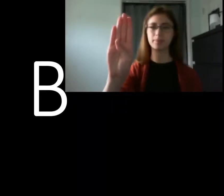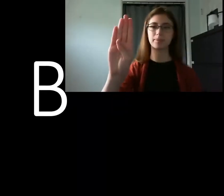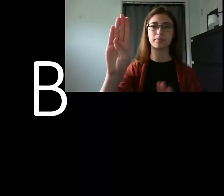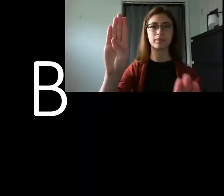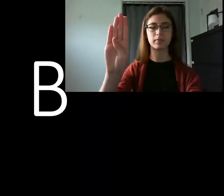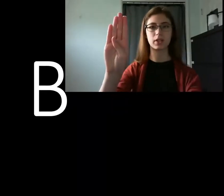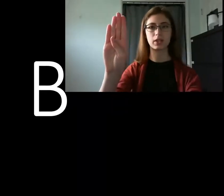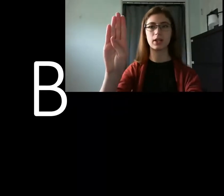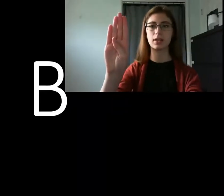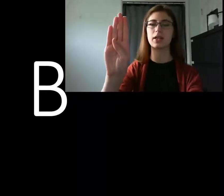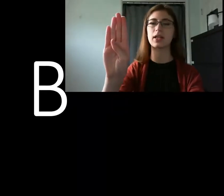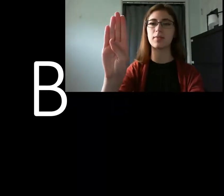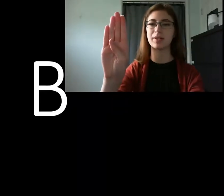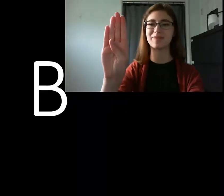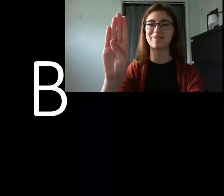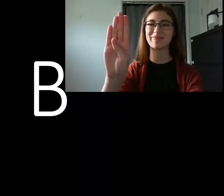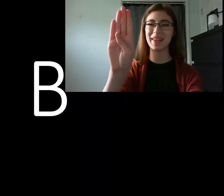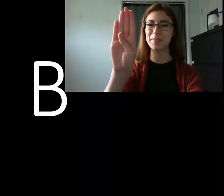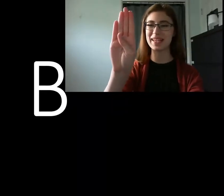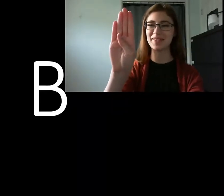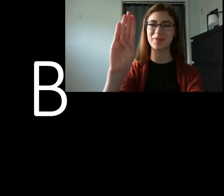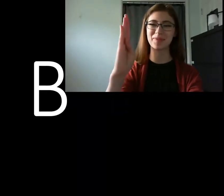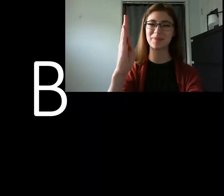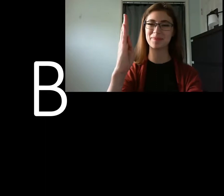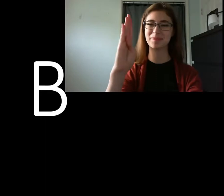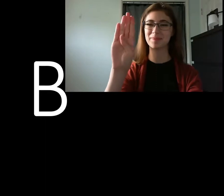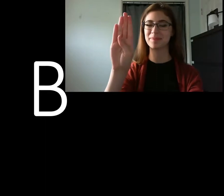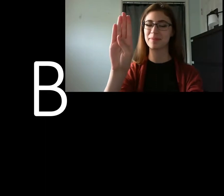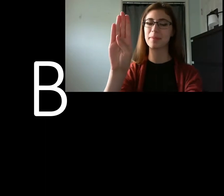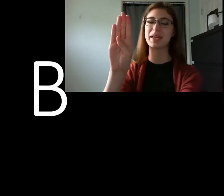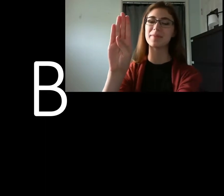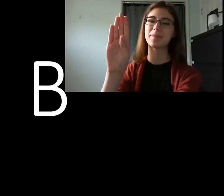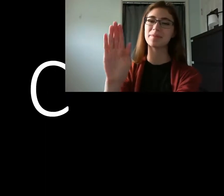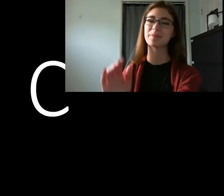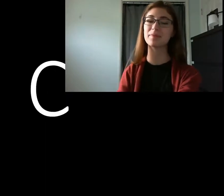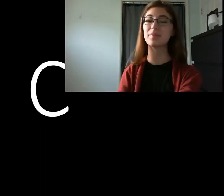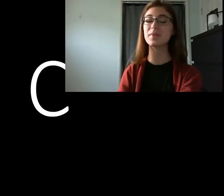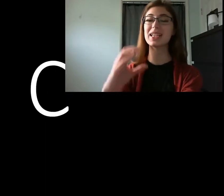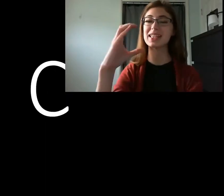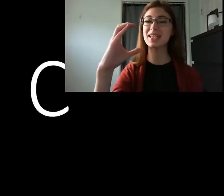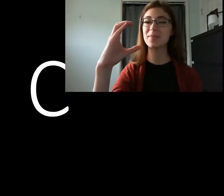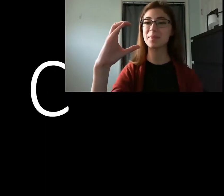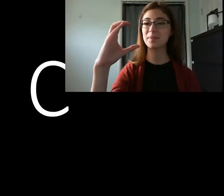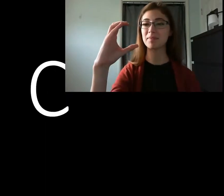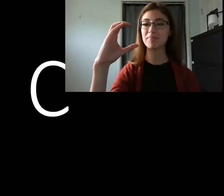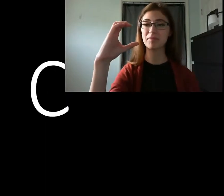palm. Oh, come on, camera. B. B.